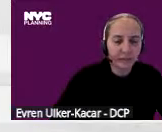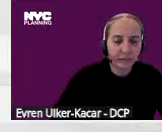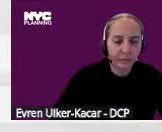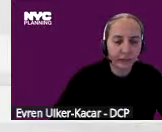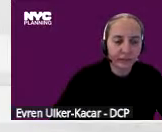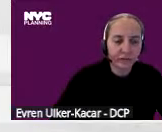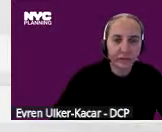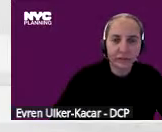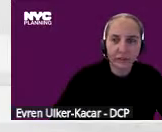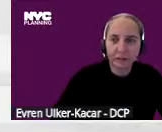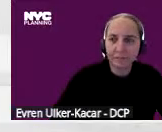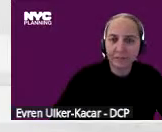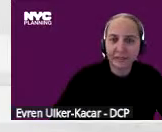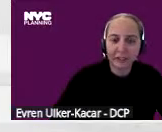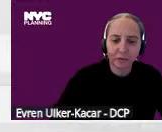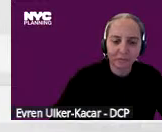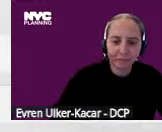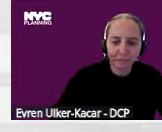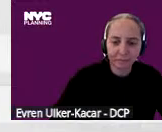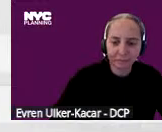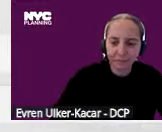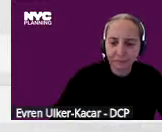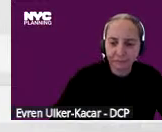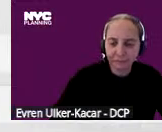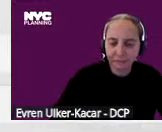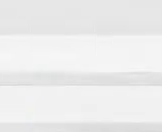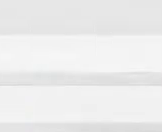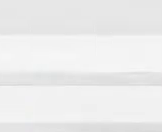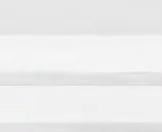minutes at 2 o'clock. Thank you.